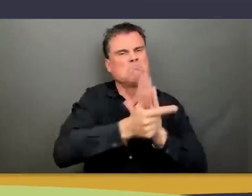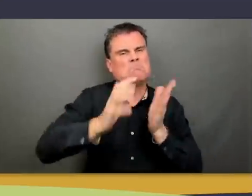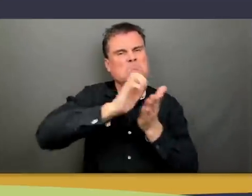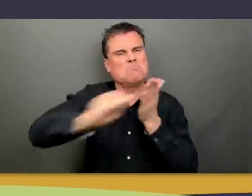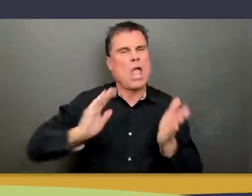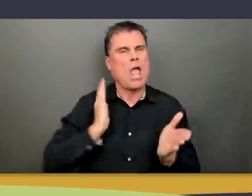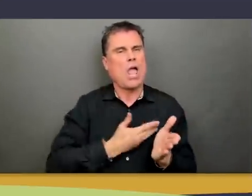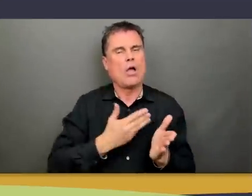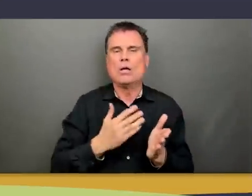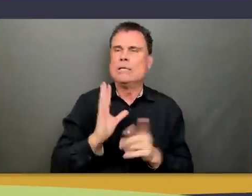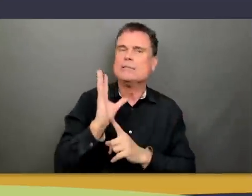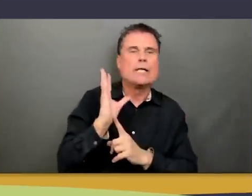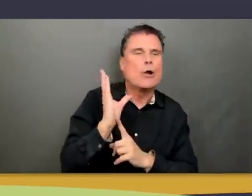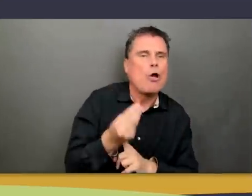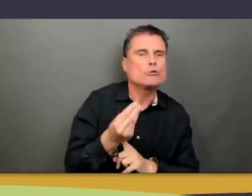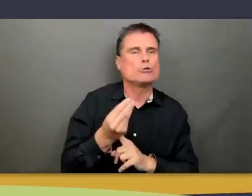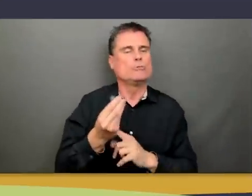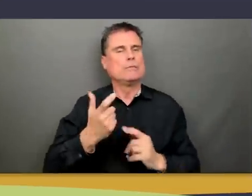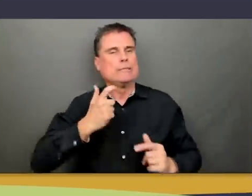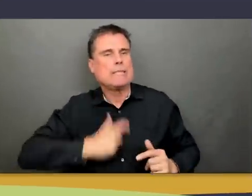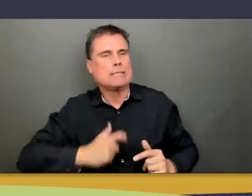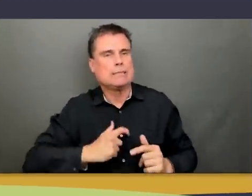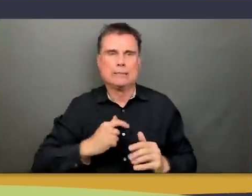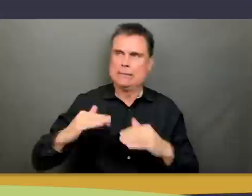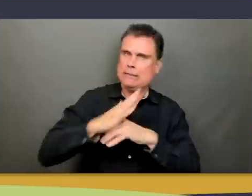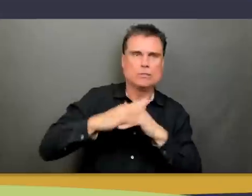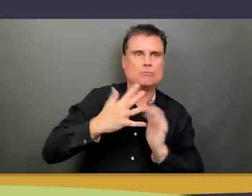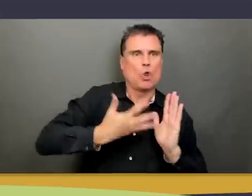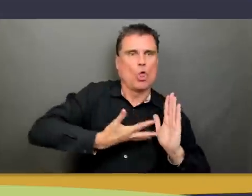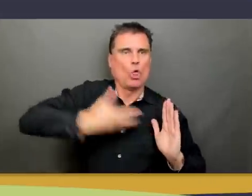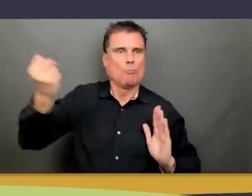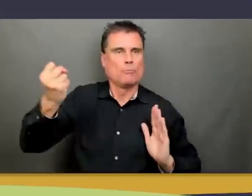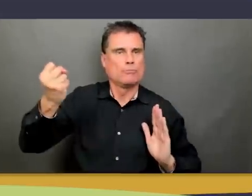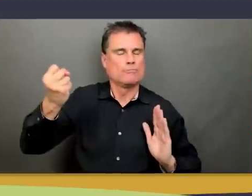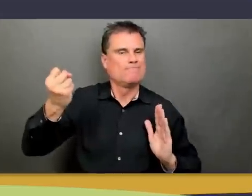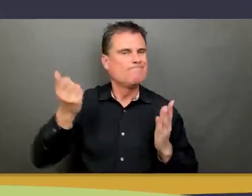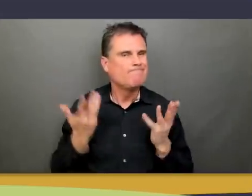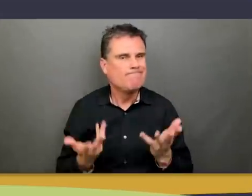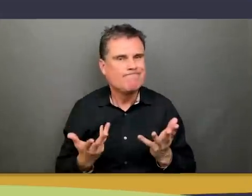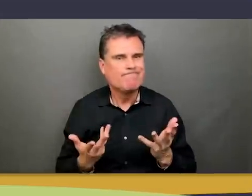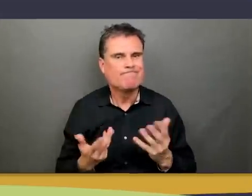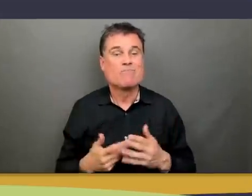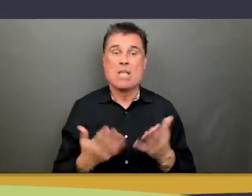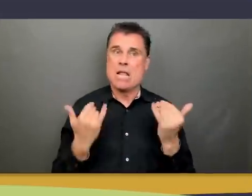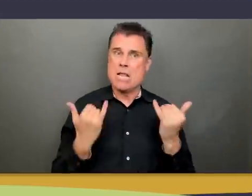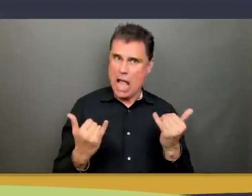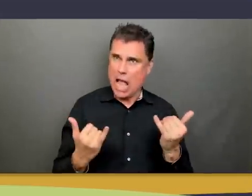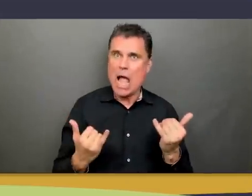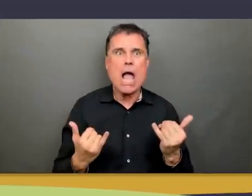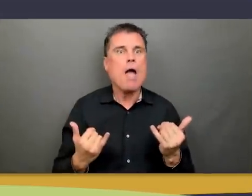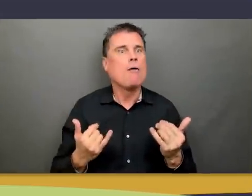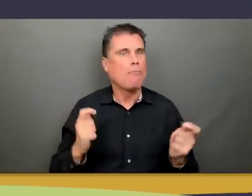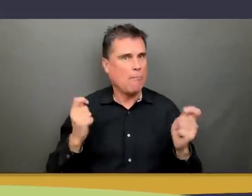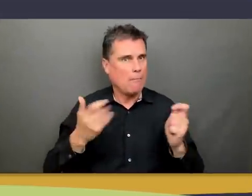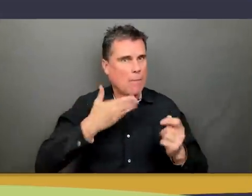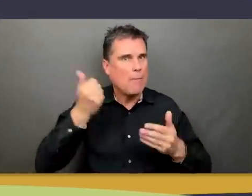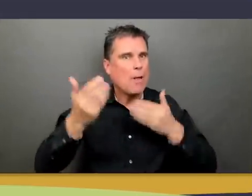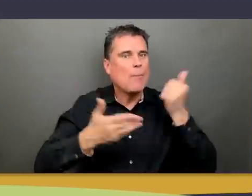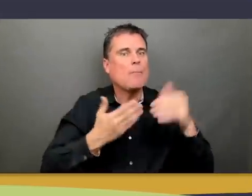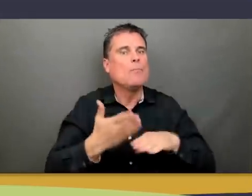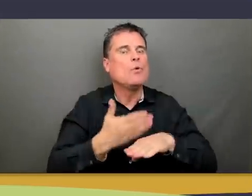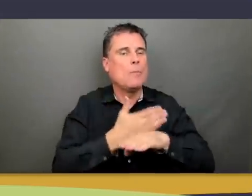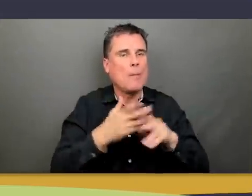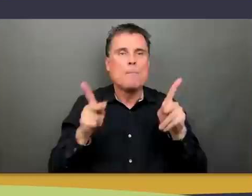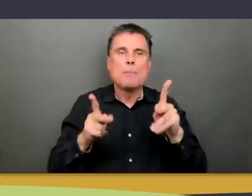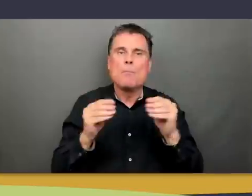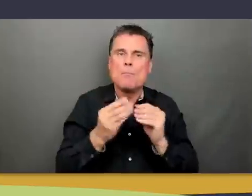us, our chief in council now, and people bringing this conversation to the table, you know. Everybody is equal. Everybody is no different